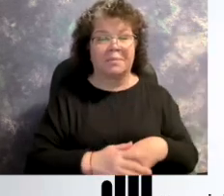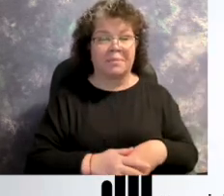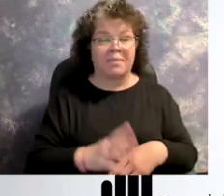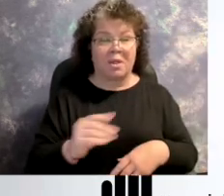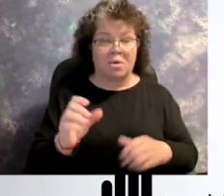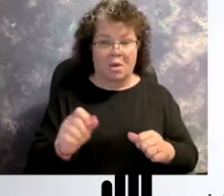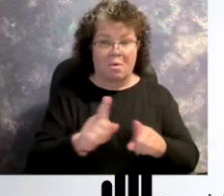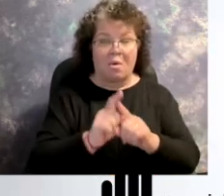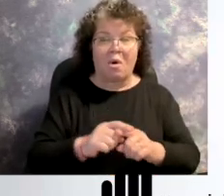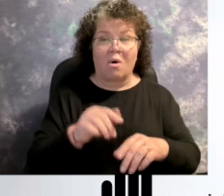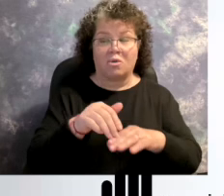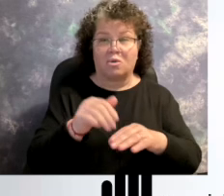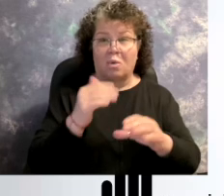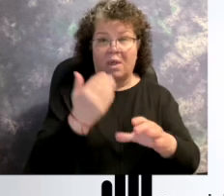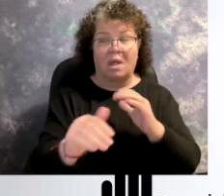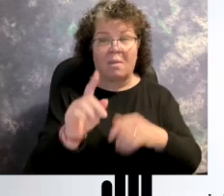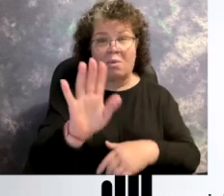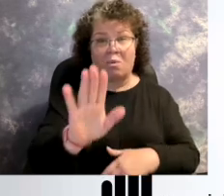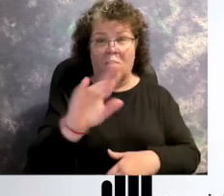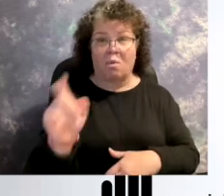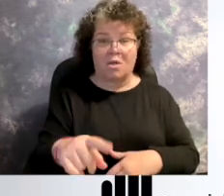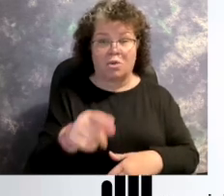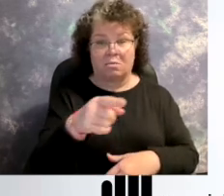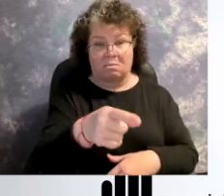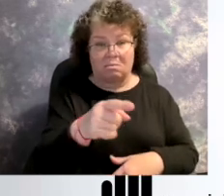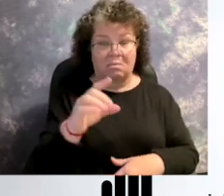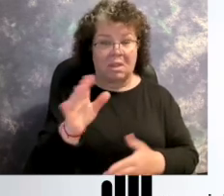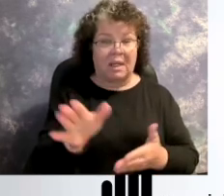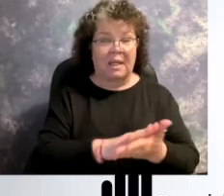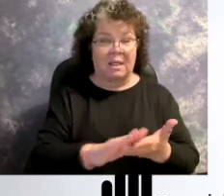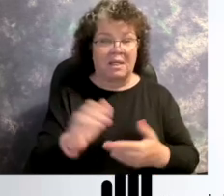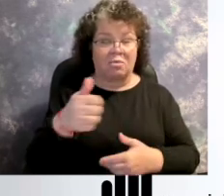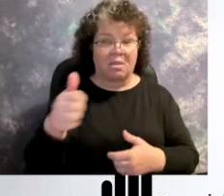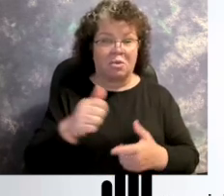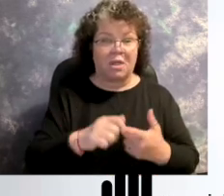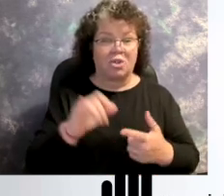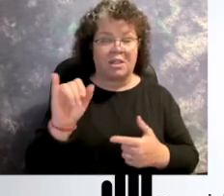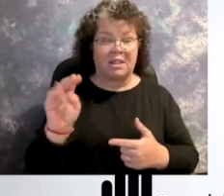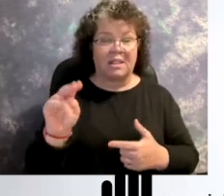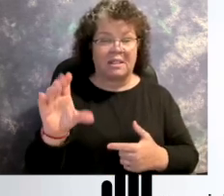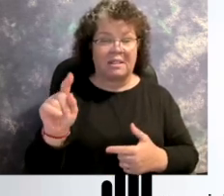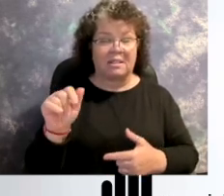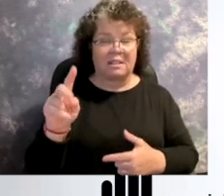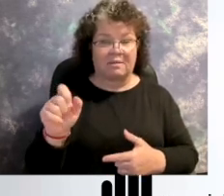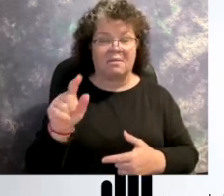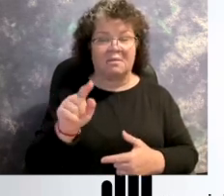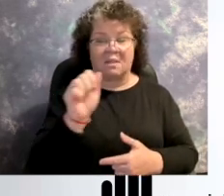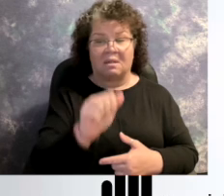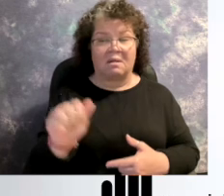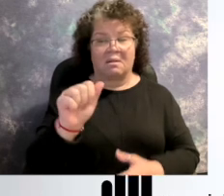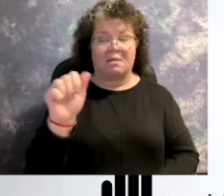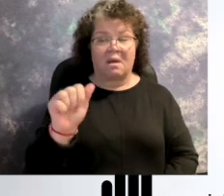at arb.ca.gov inbox. This email address will also be posted in the chat in English and Spanish. Please include your